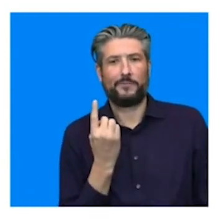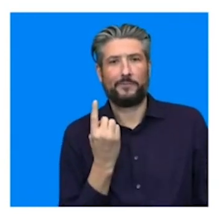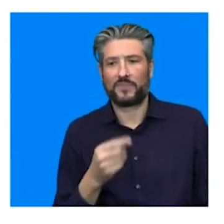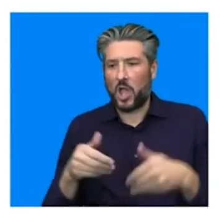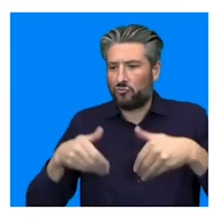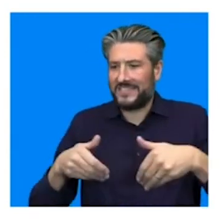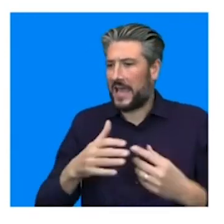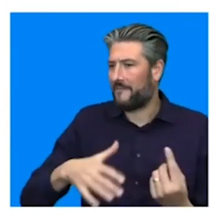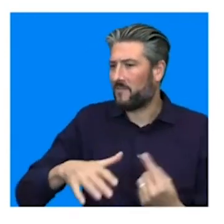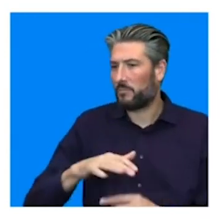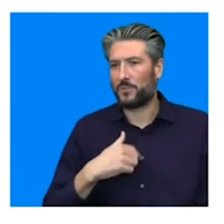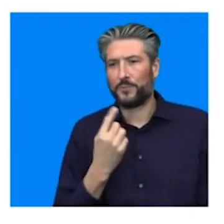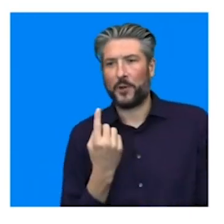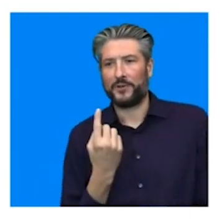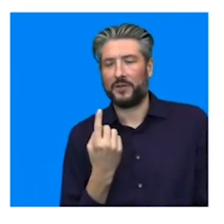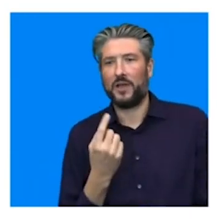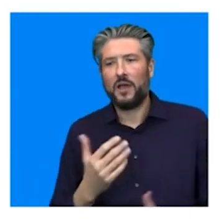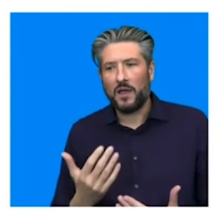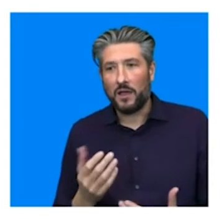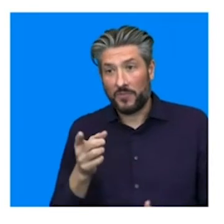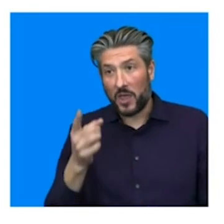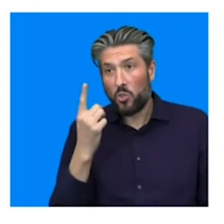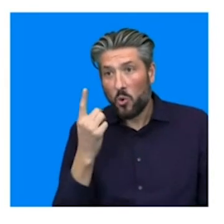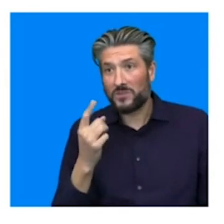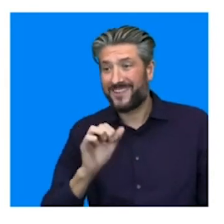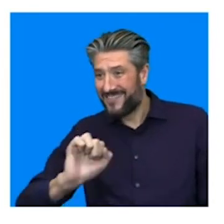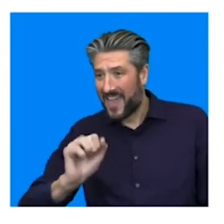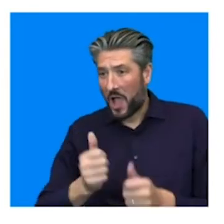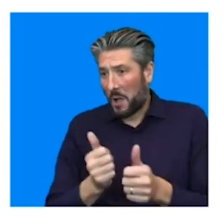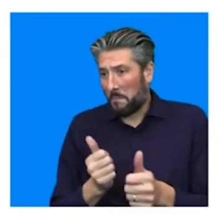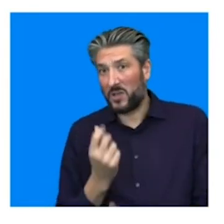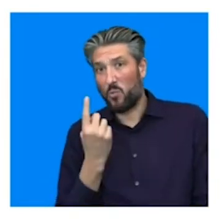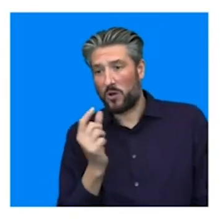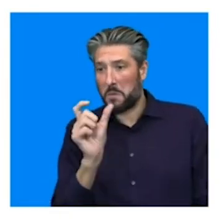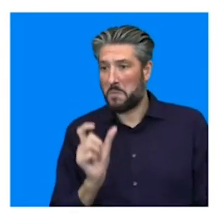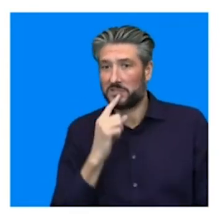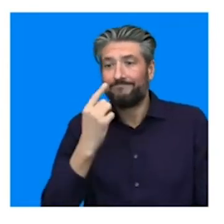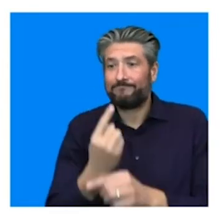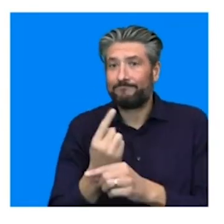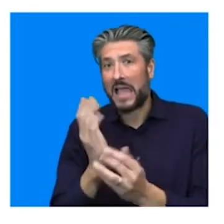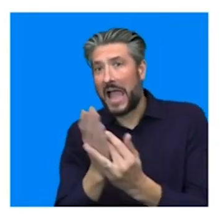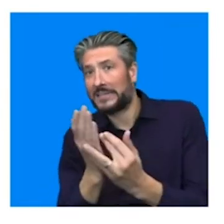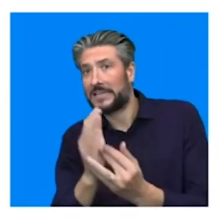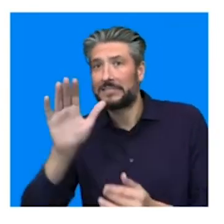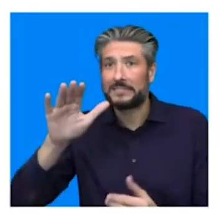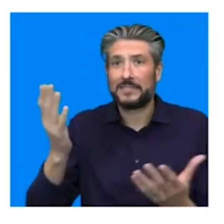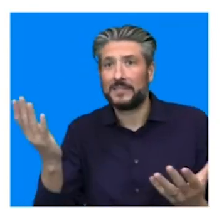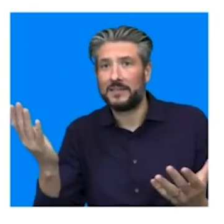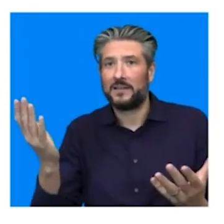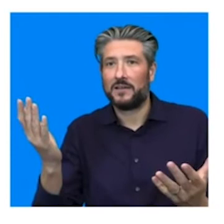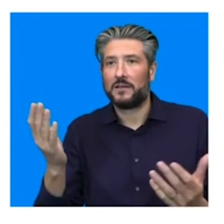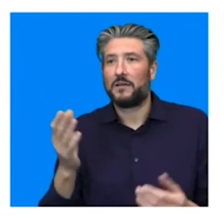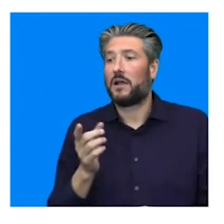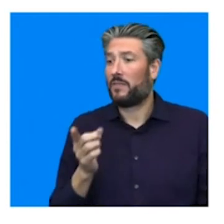this entire company that is interested in accessibility. I'm shouting about it and no one's interested. I want to meet up with another group. And